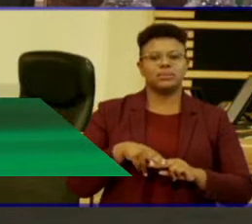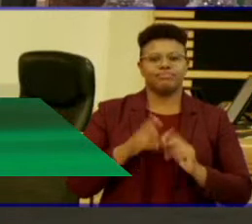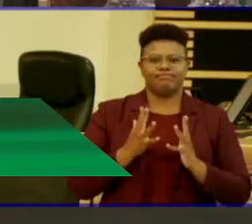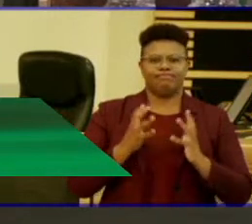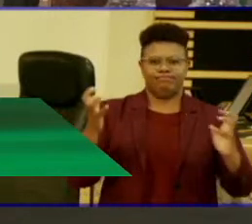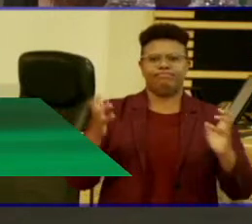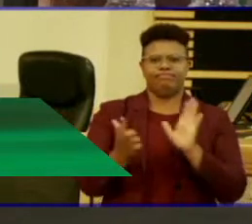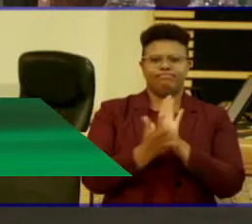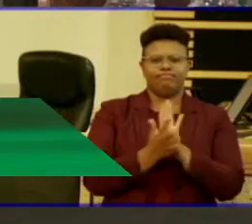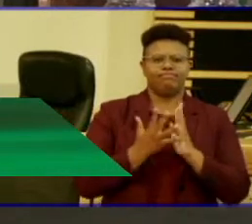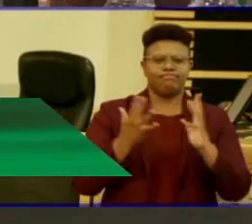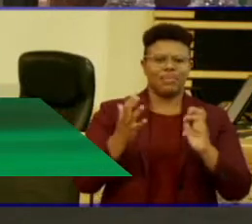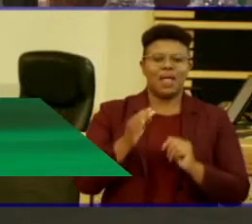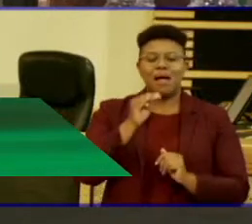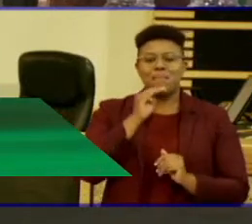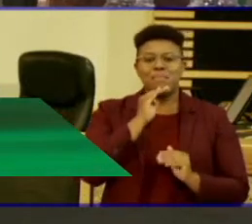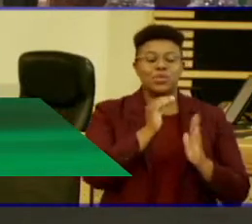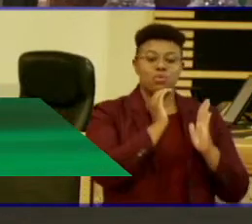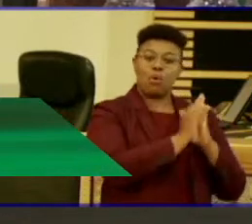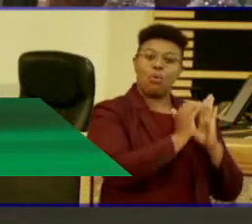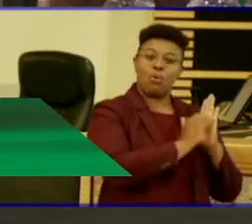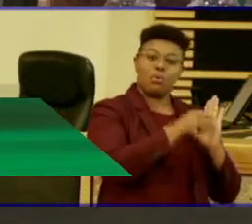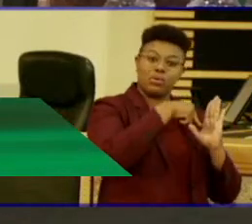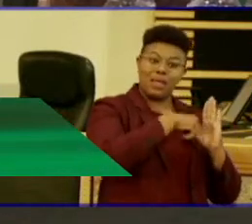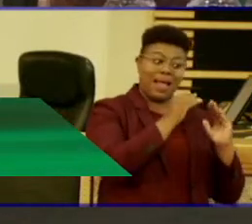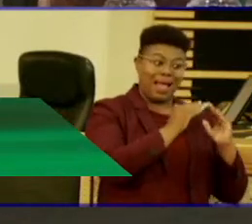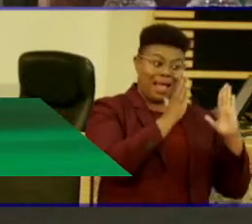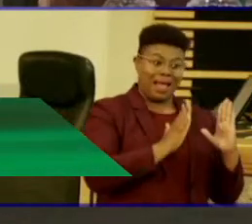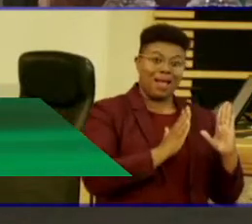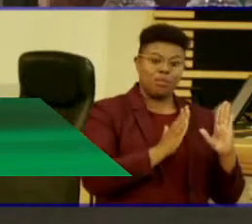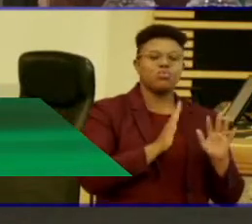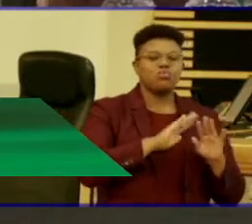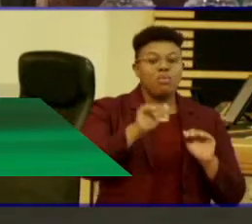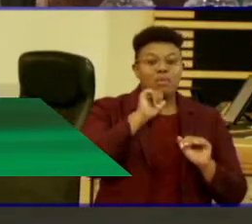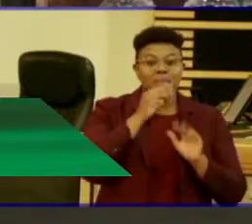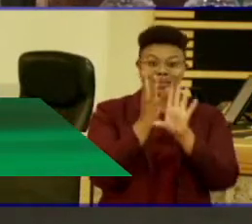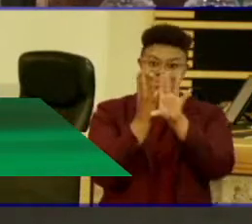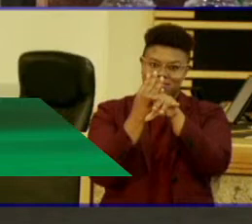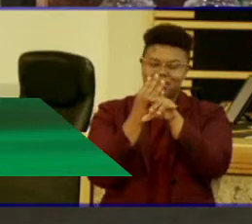therefore all the standing rules of the Legislature applies.